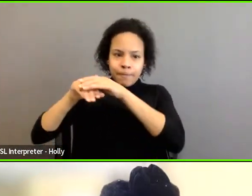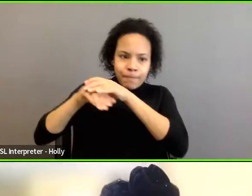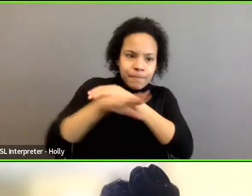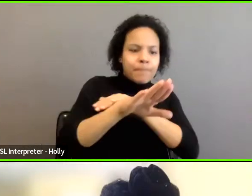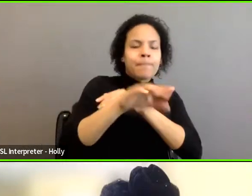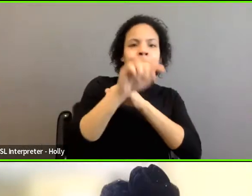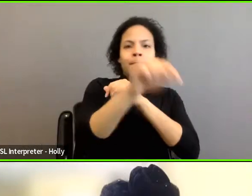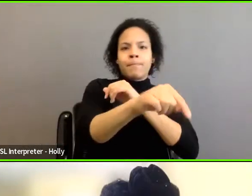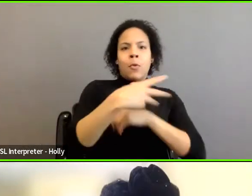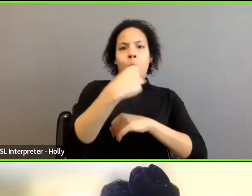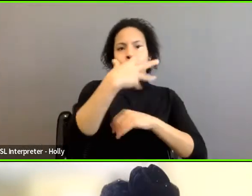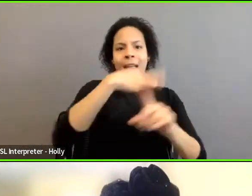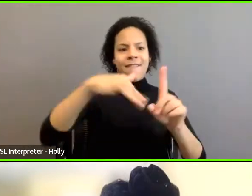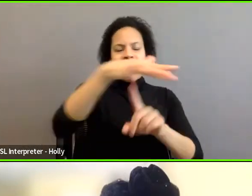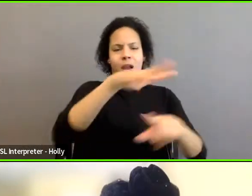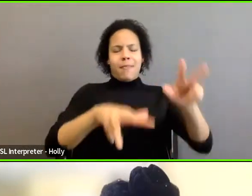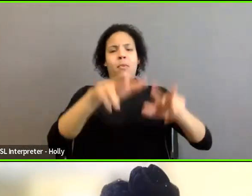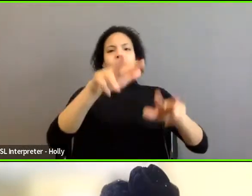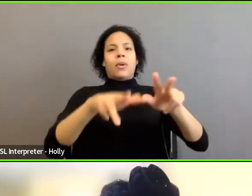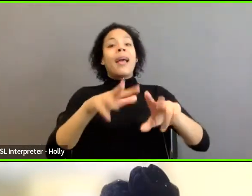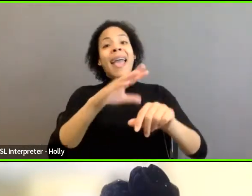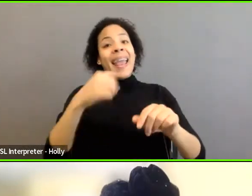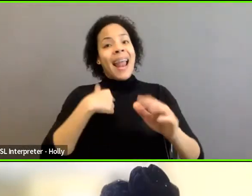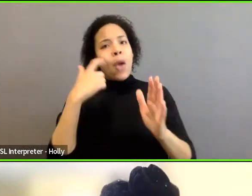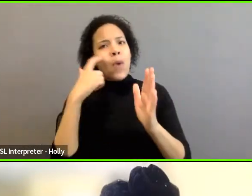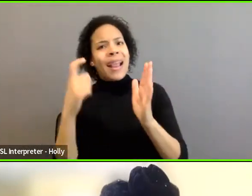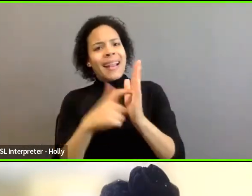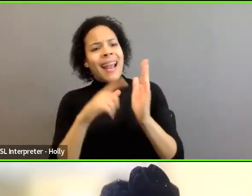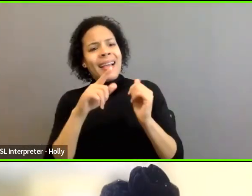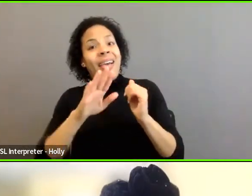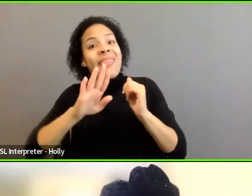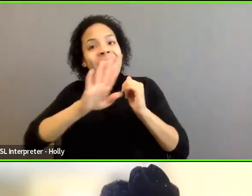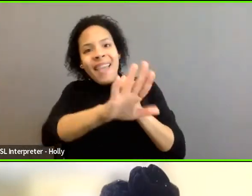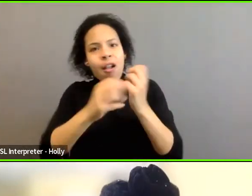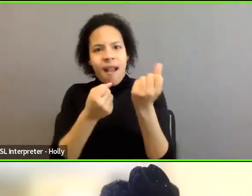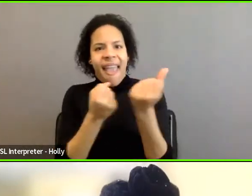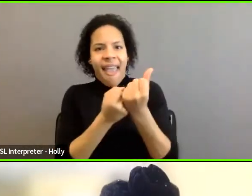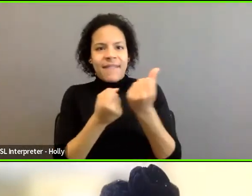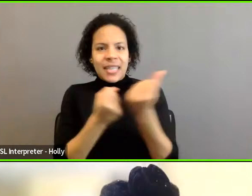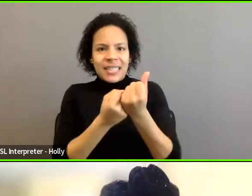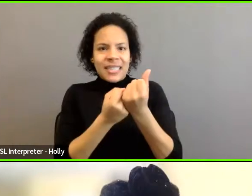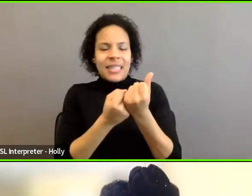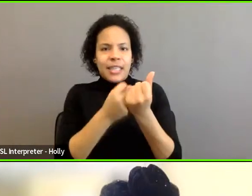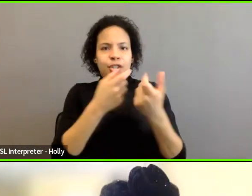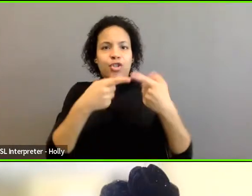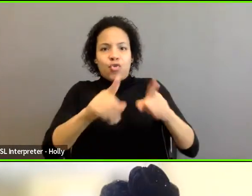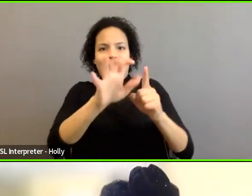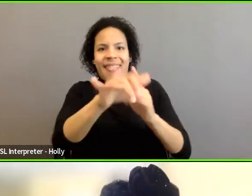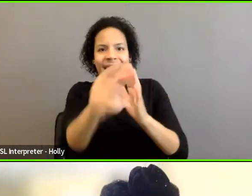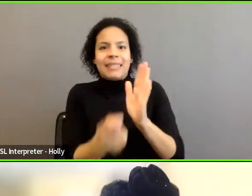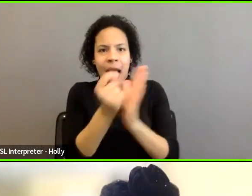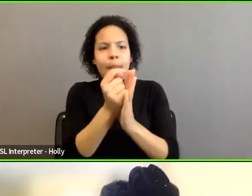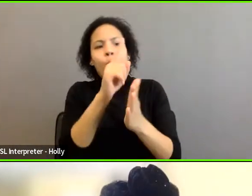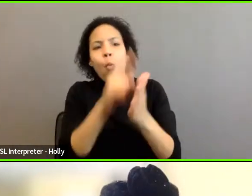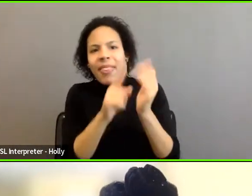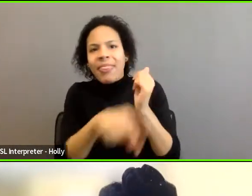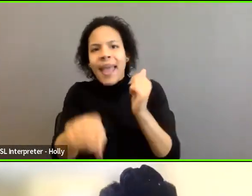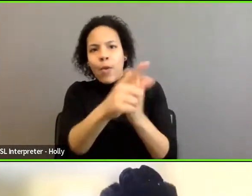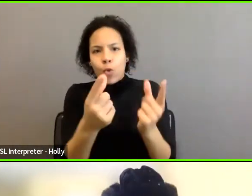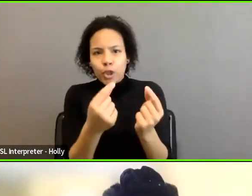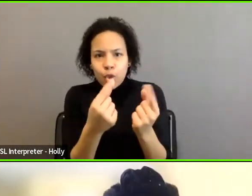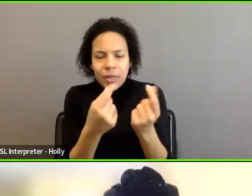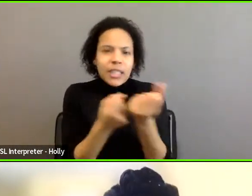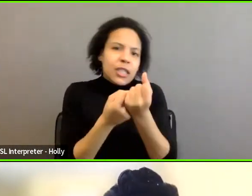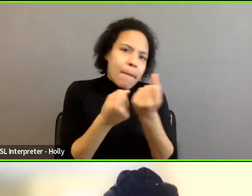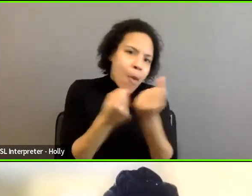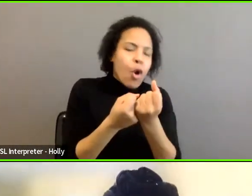advocacy they were in the middle of at that time. And I won't get into that. That's a whole nother conversation for another time. But this is beautiful. Thank